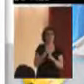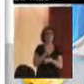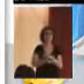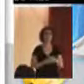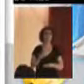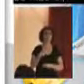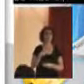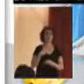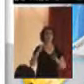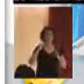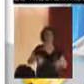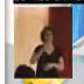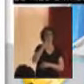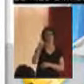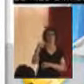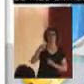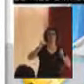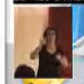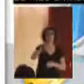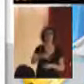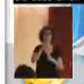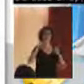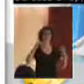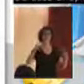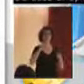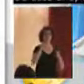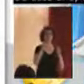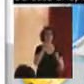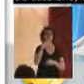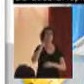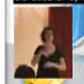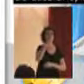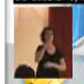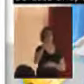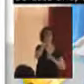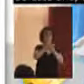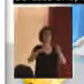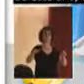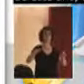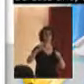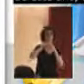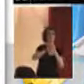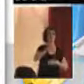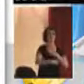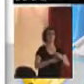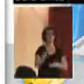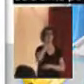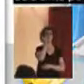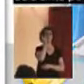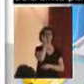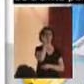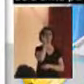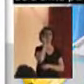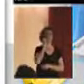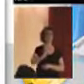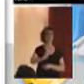devices possible. It is true that accessibility in mobile phones, many efforts have been done, not sufficient in our